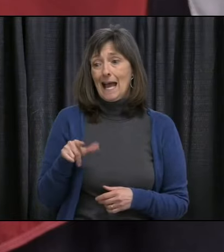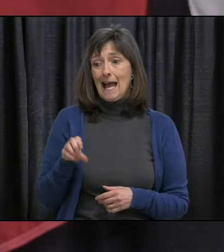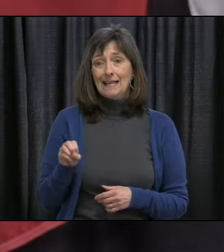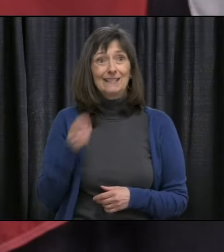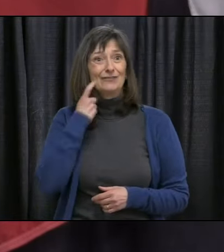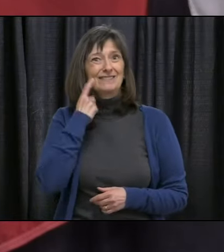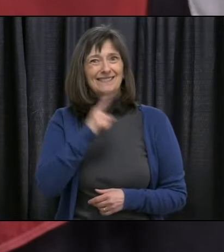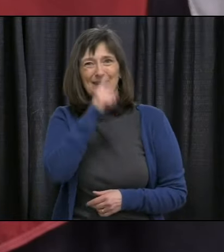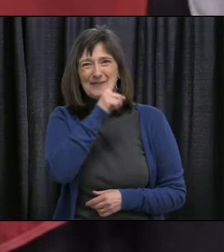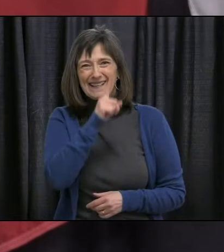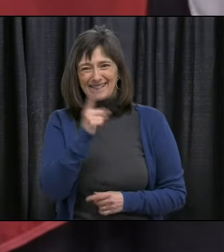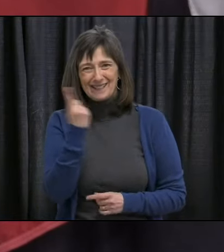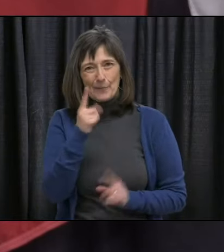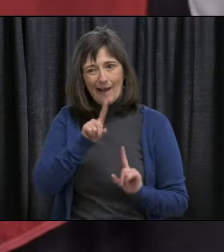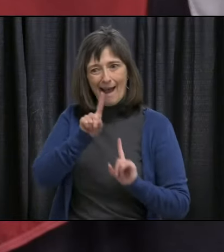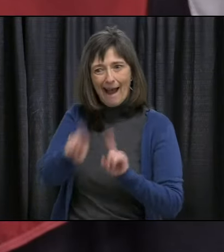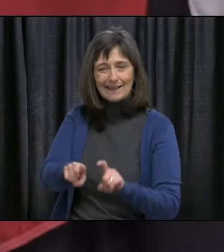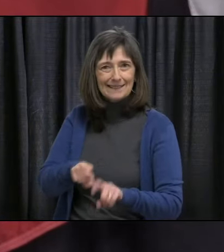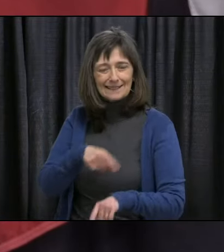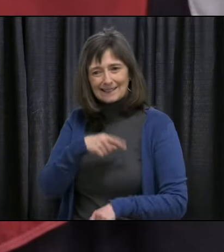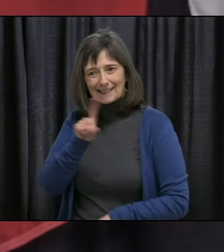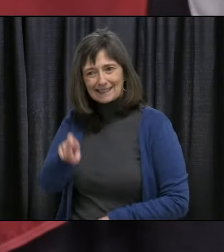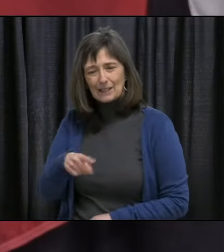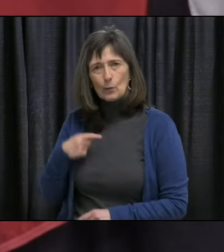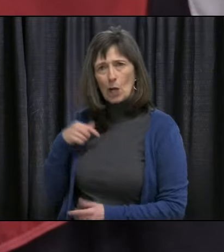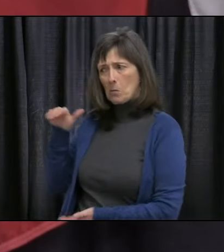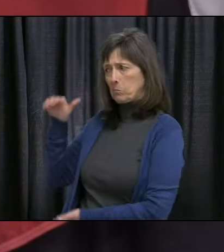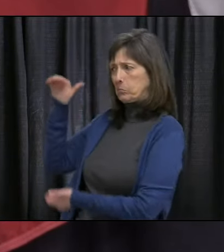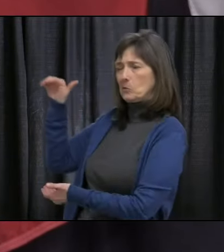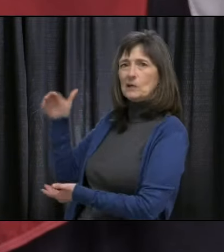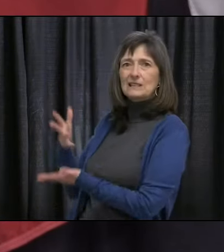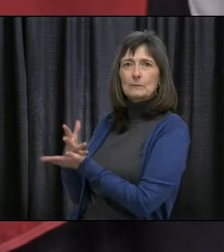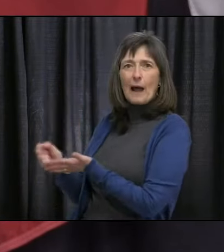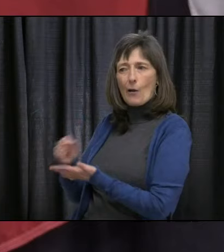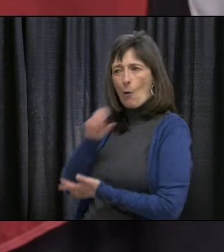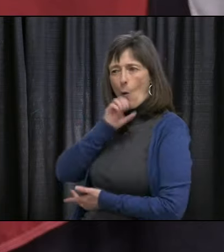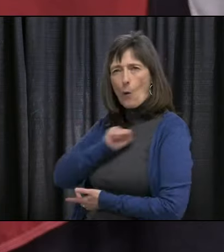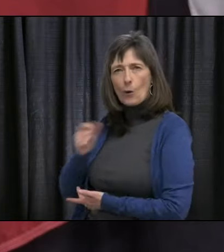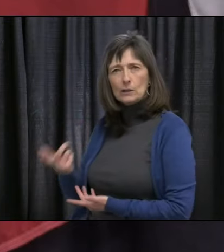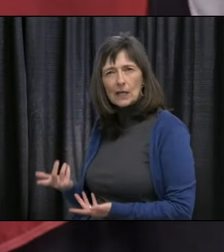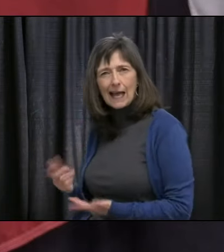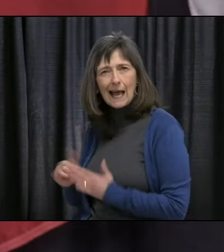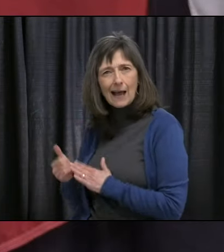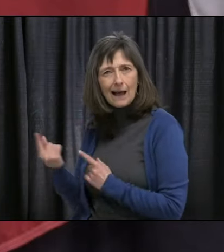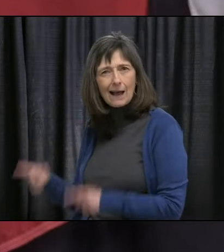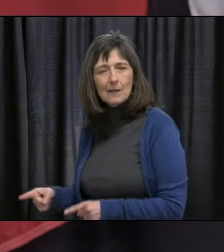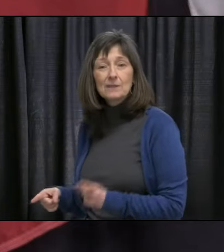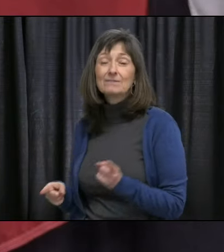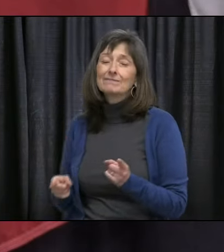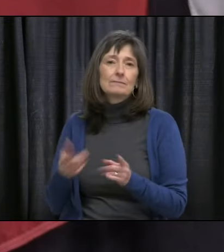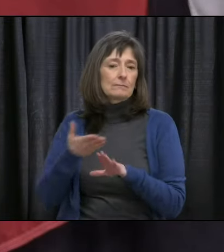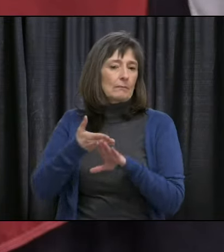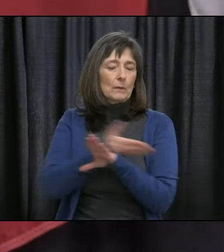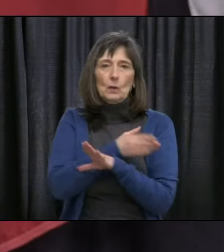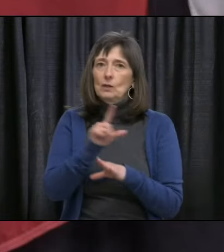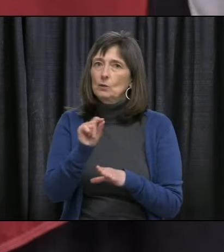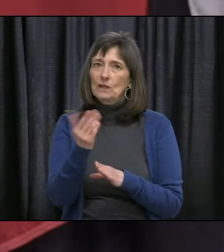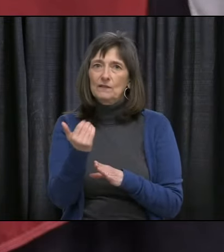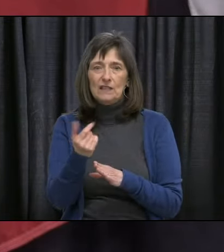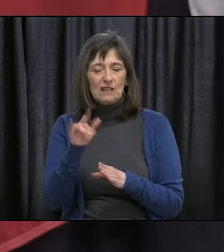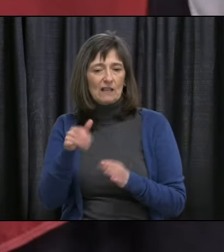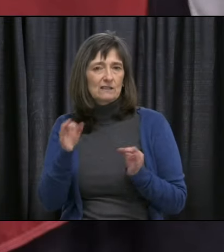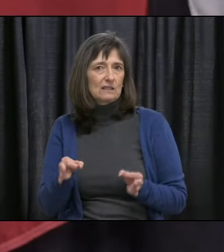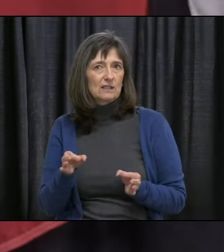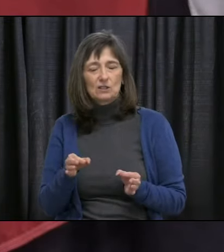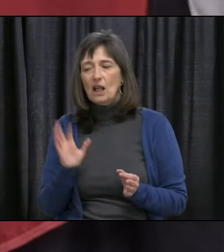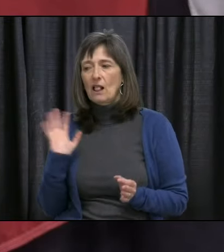in the House of Assembly, that realizing that this stockpile had expired prior, and this decision was made prior to 2015. It's important